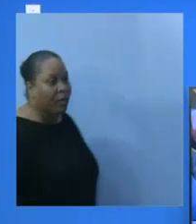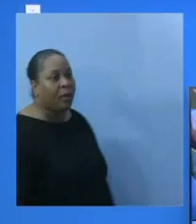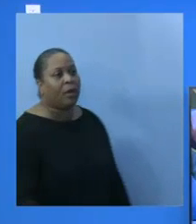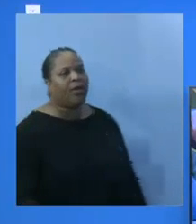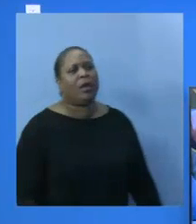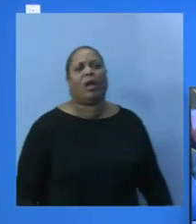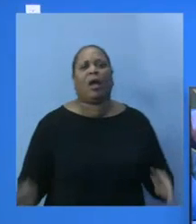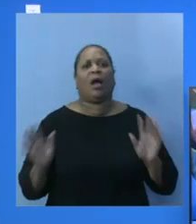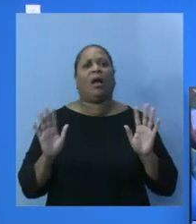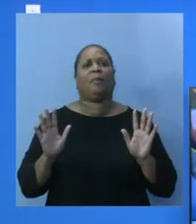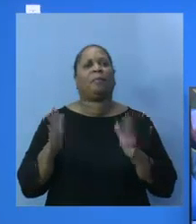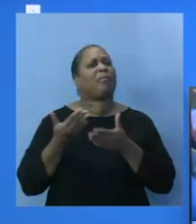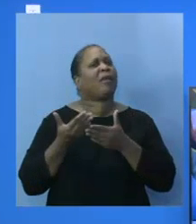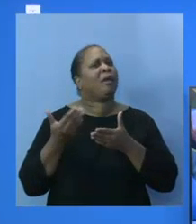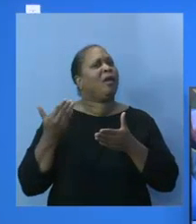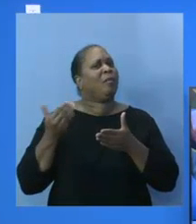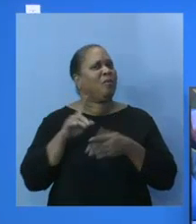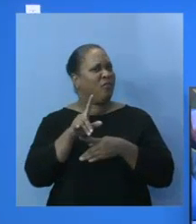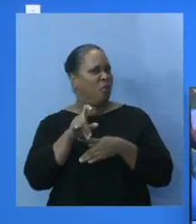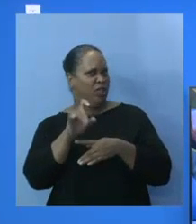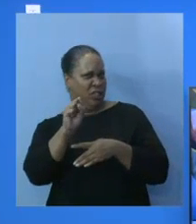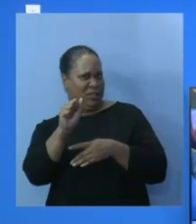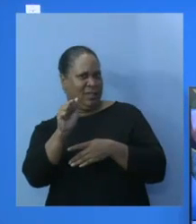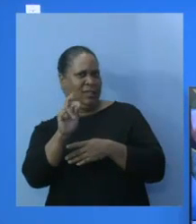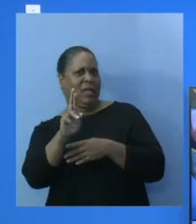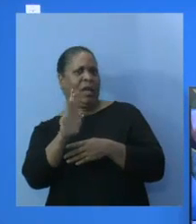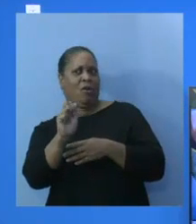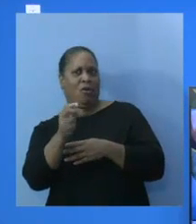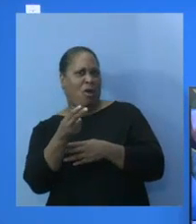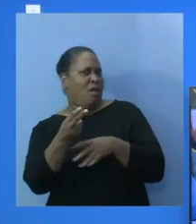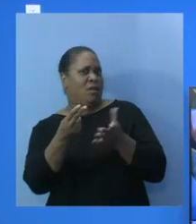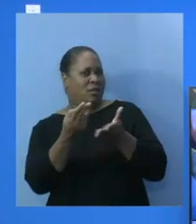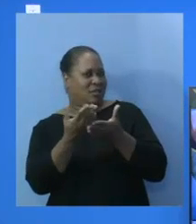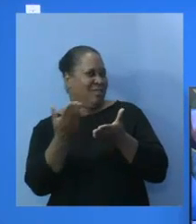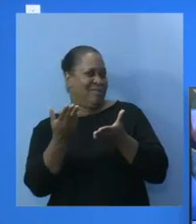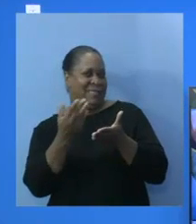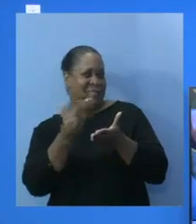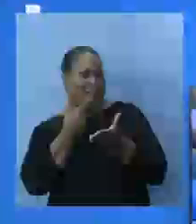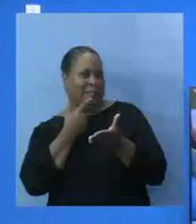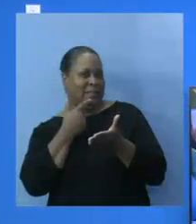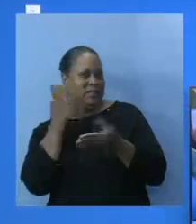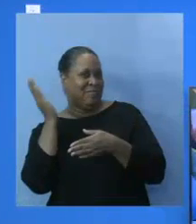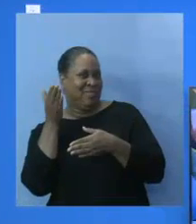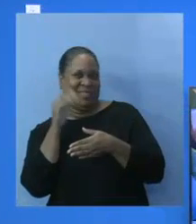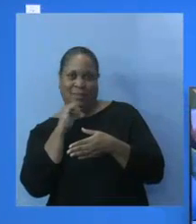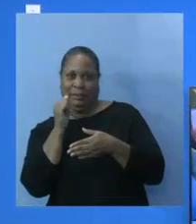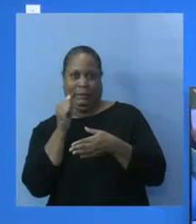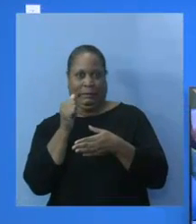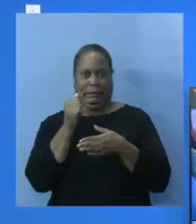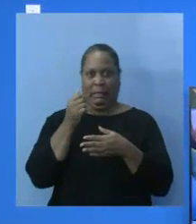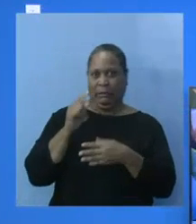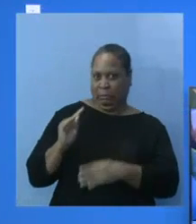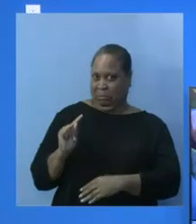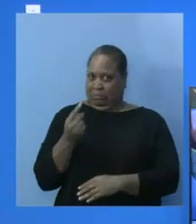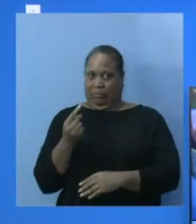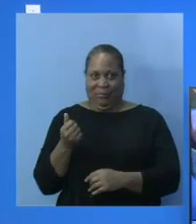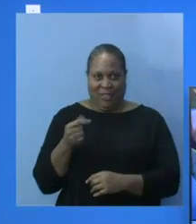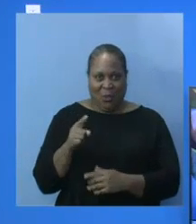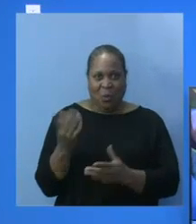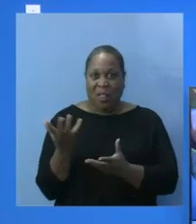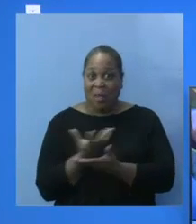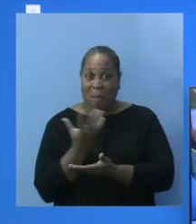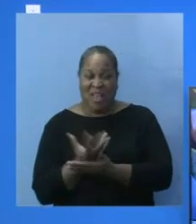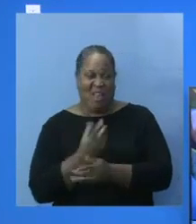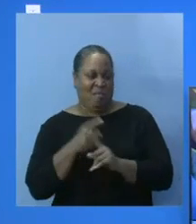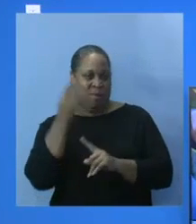Before we take the question, Sarah, there's just one thing that I didn't mention in my speech, and it's not a slight to any members of the media, as I know we're going to get a lot of